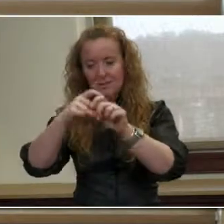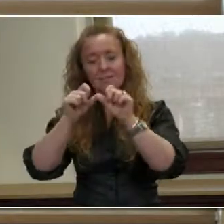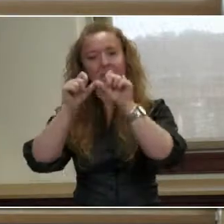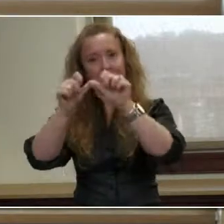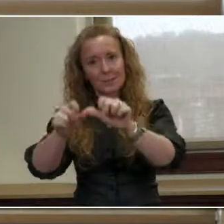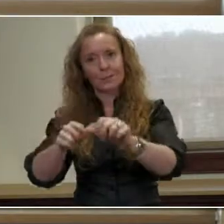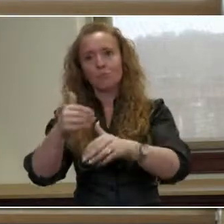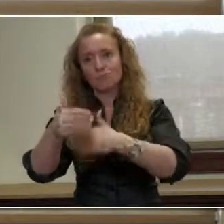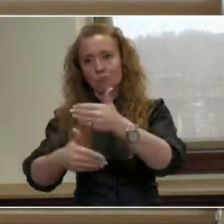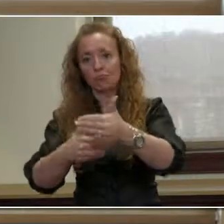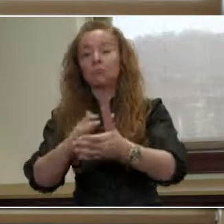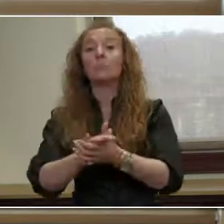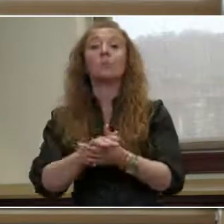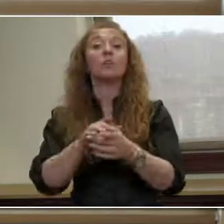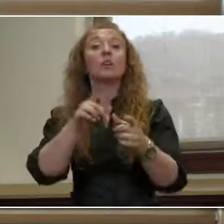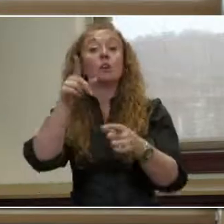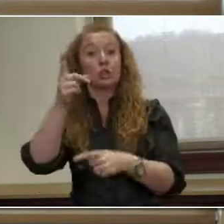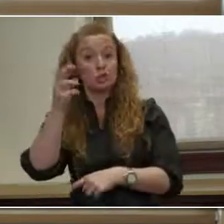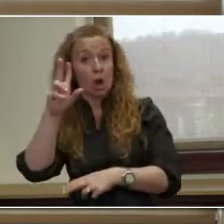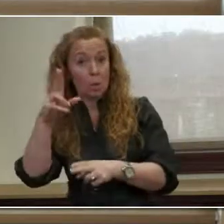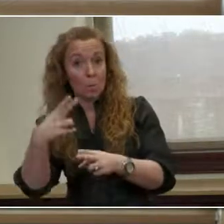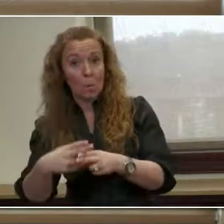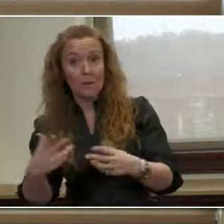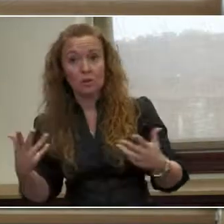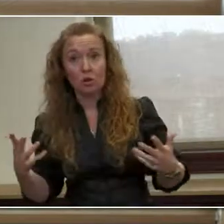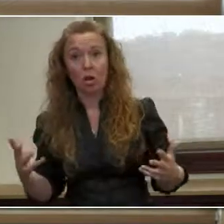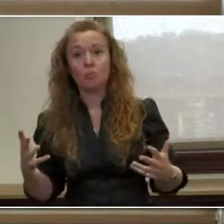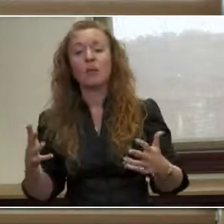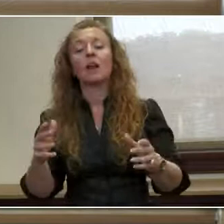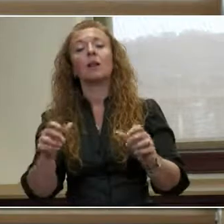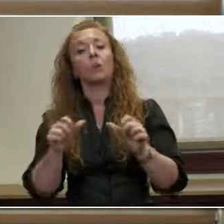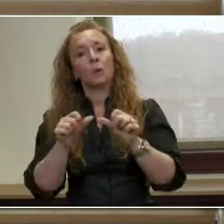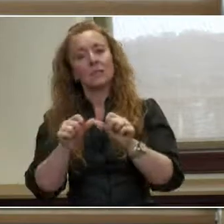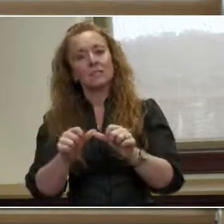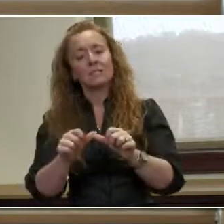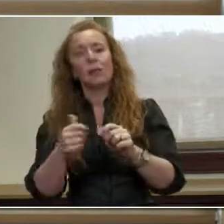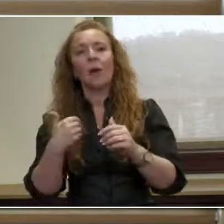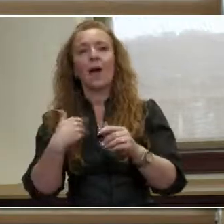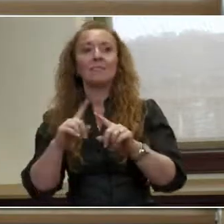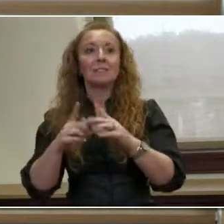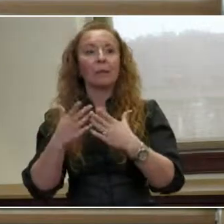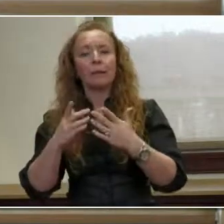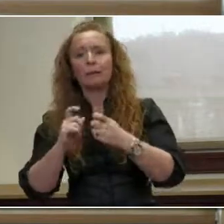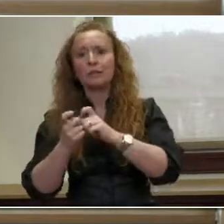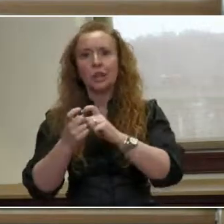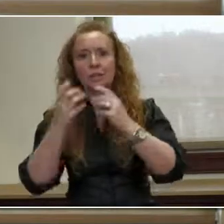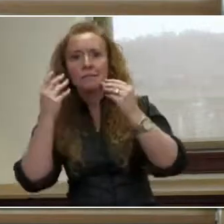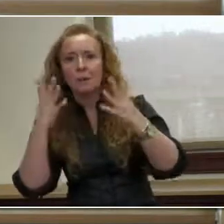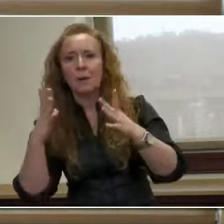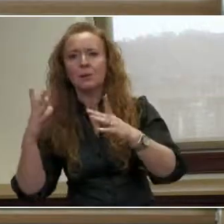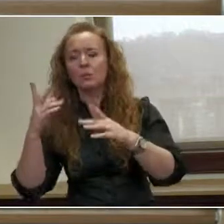continue along those paths. But as Dr. Bogan said, there will continue to be things that change, and we've seen